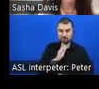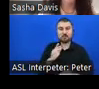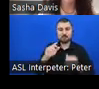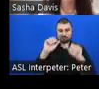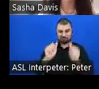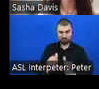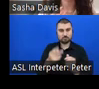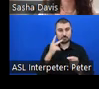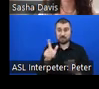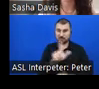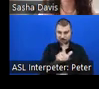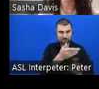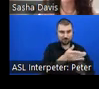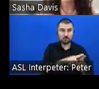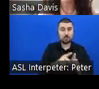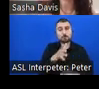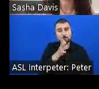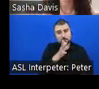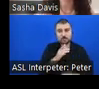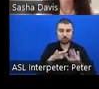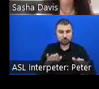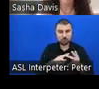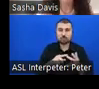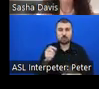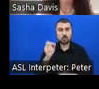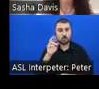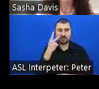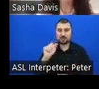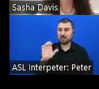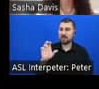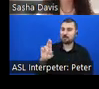left, mothers and children, or acrobats as seen on the right.